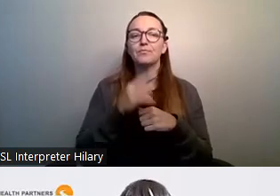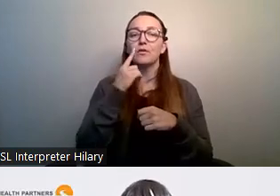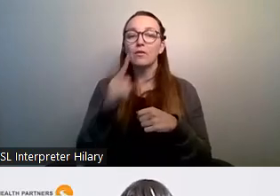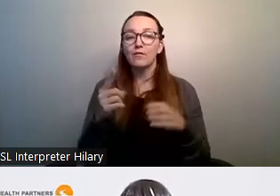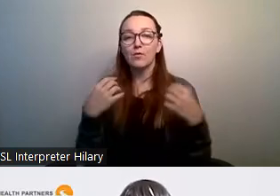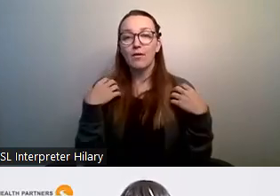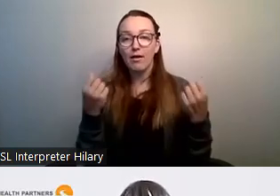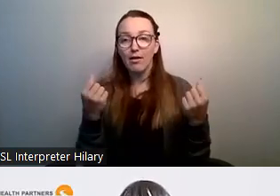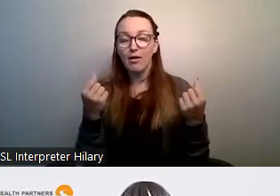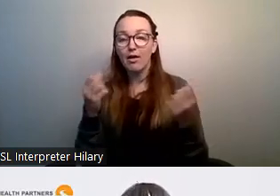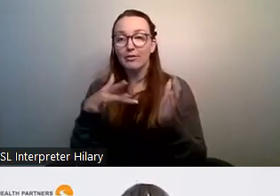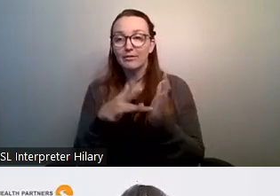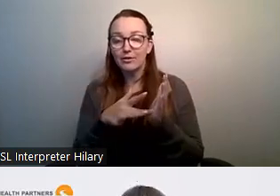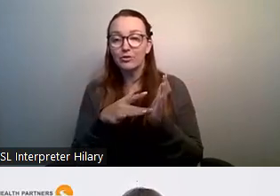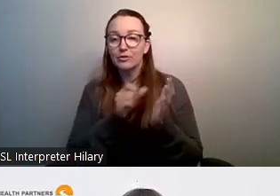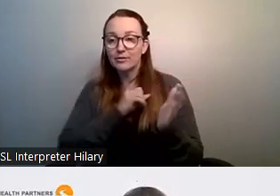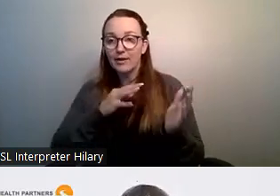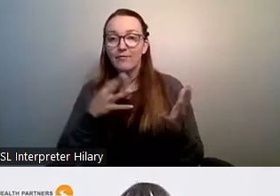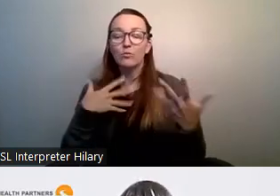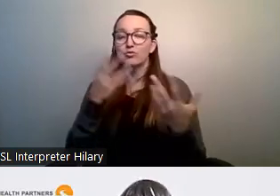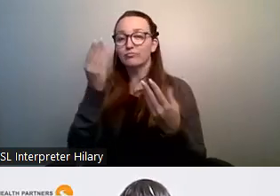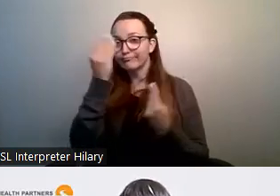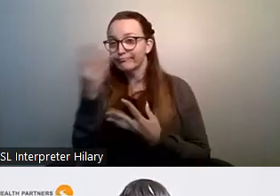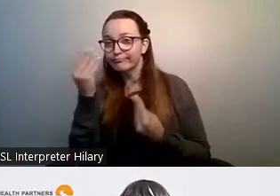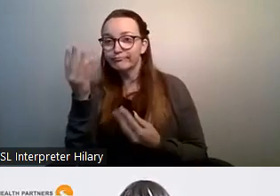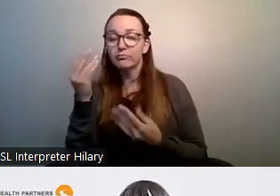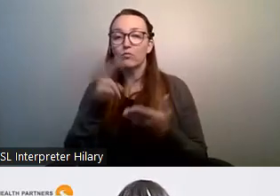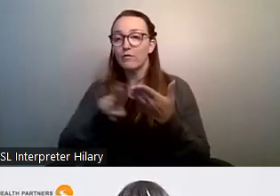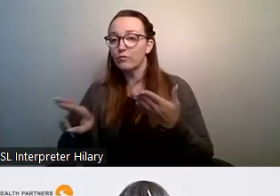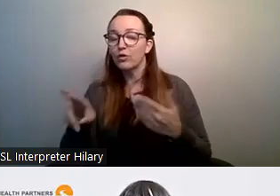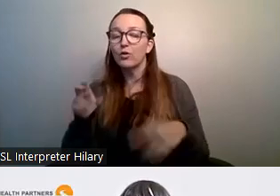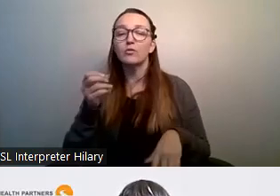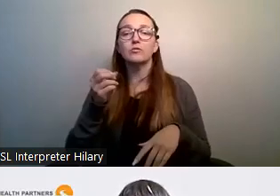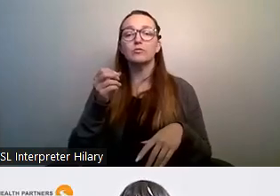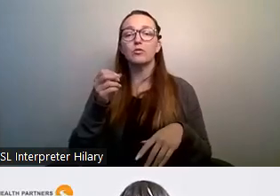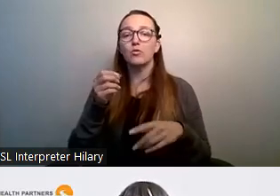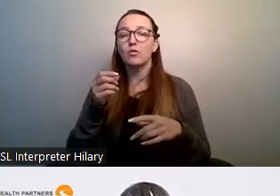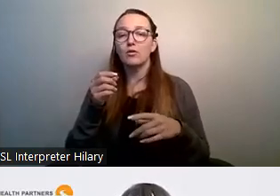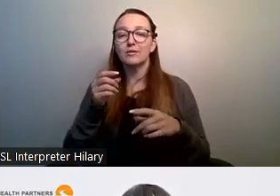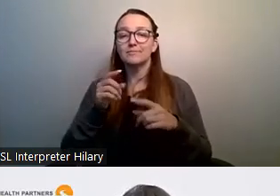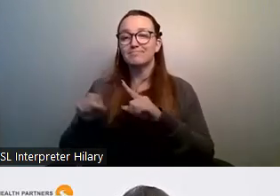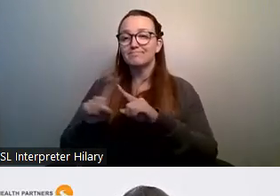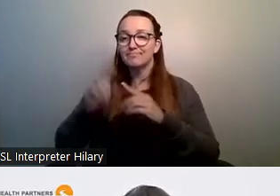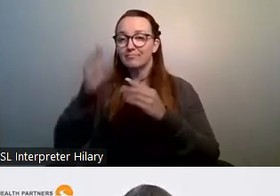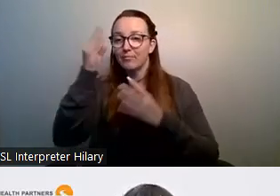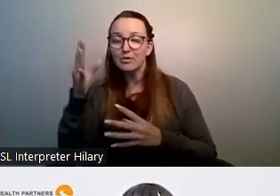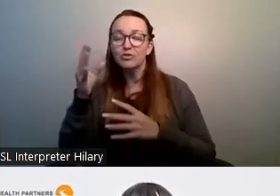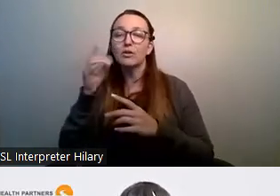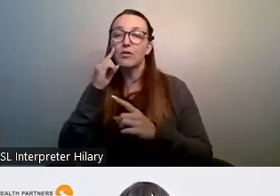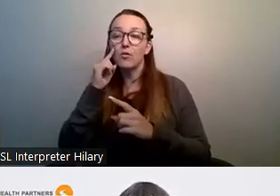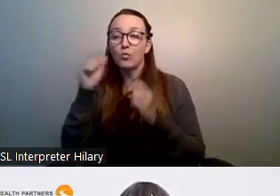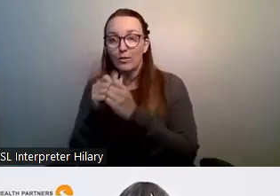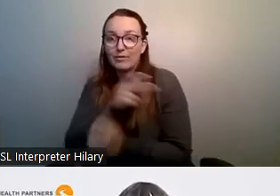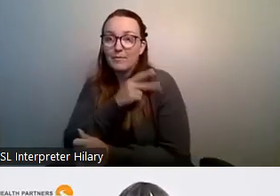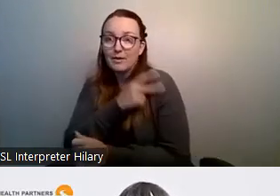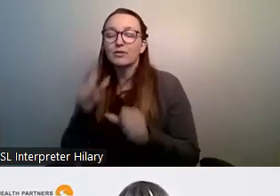warm referrals or information about domestic violence programs with patients is an important way to reduce isolation,